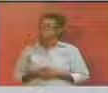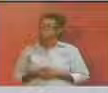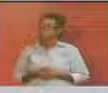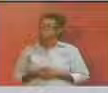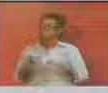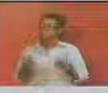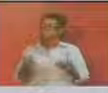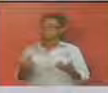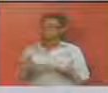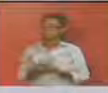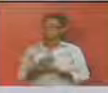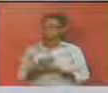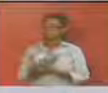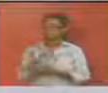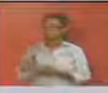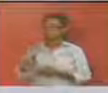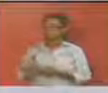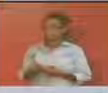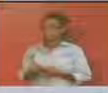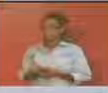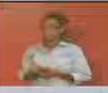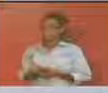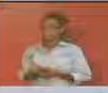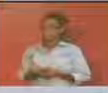News, please.